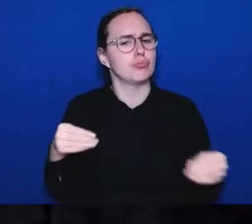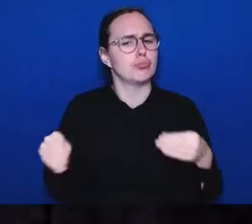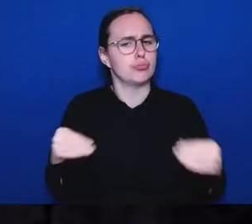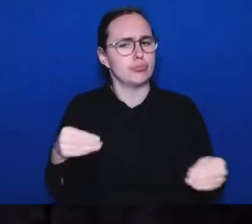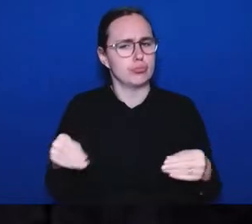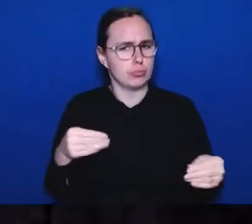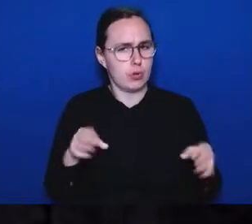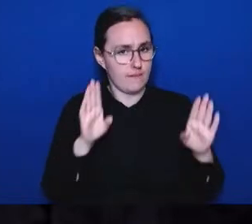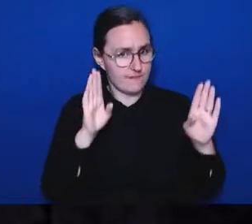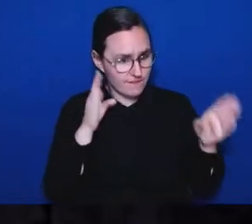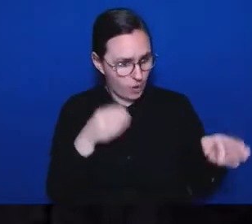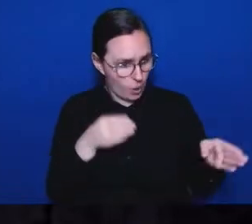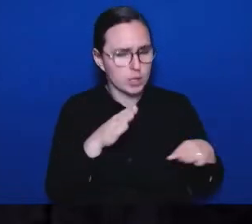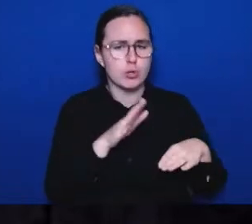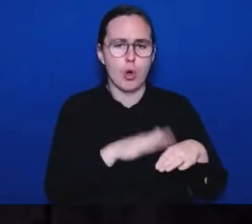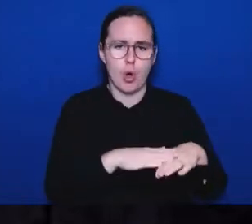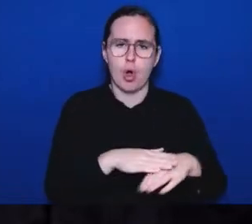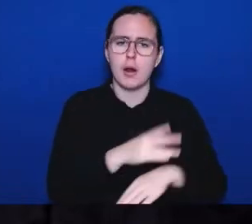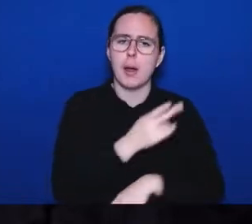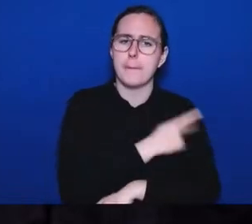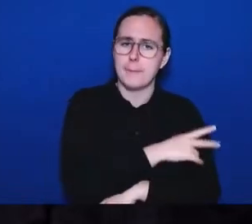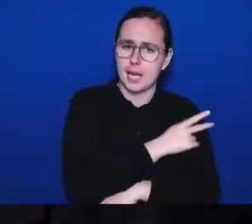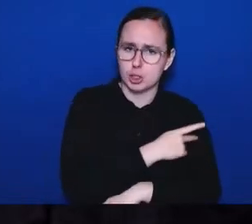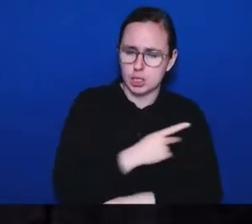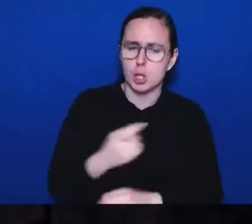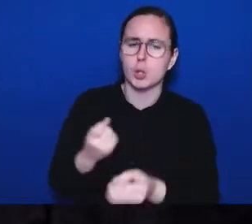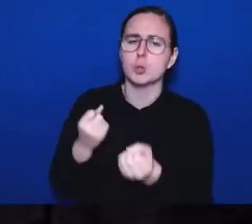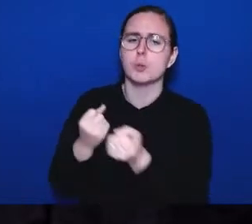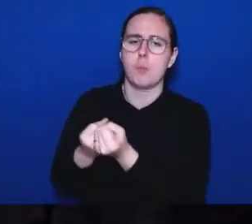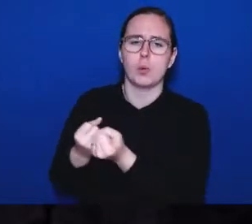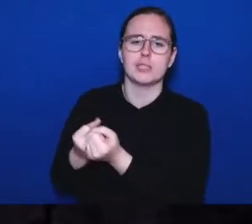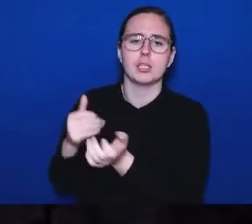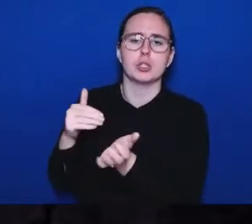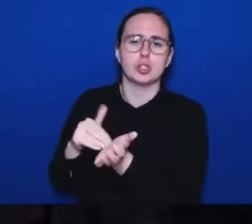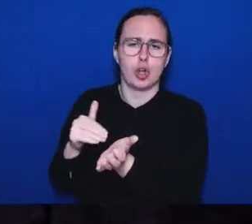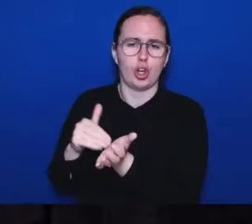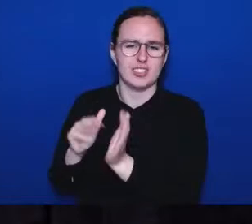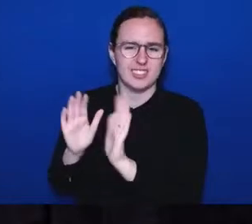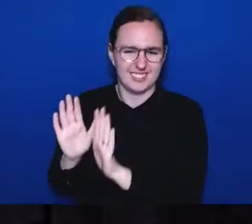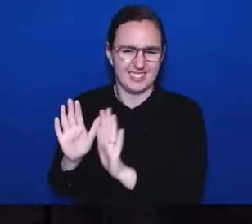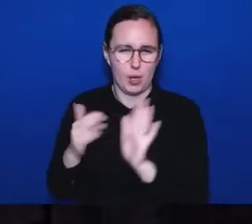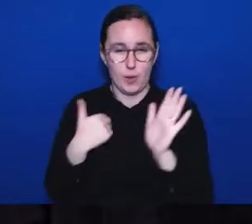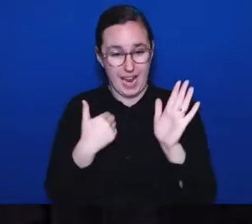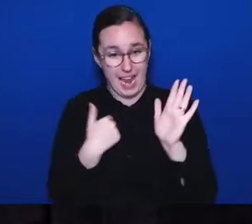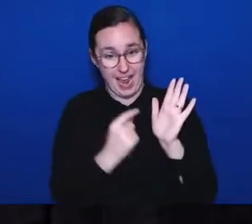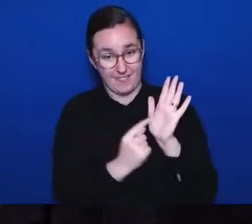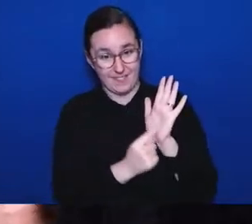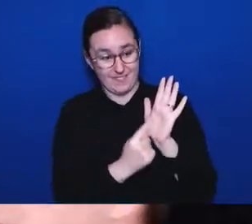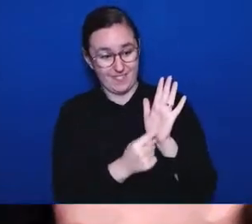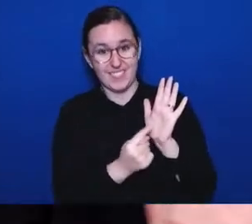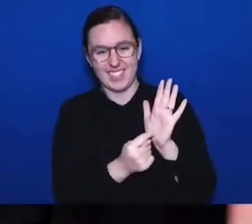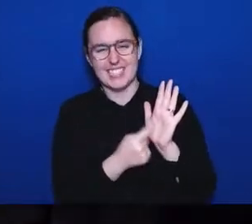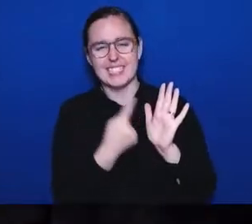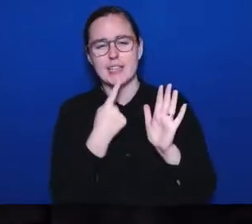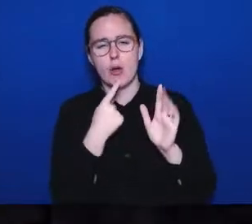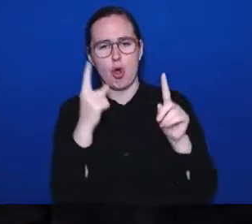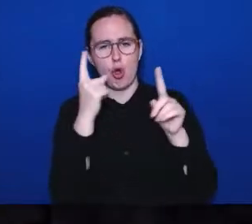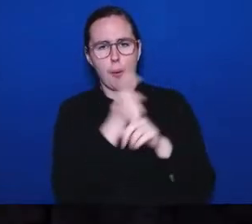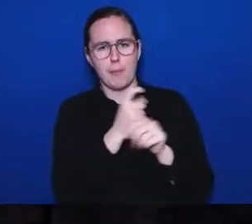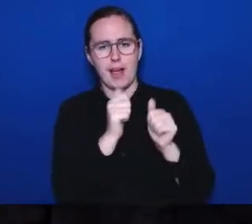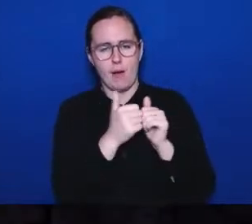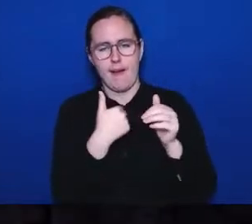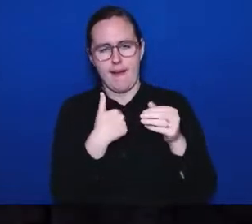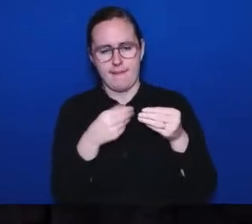on care. But there are lots of ways to measure complexity. We have them in the agreement, and I'll ask Dr. Dosanjh to speak a little bit about how she does it in her practice.